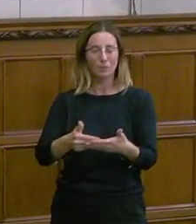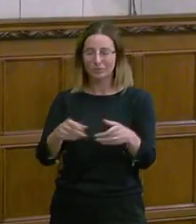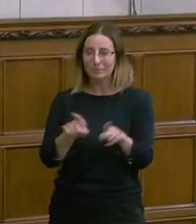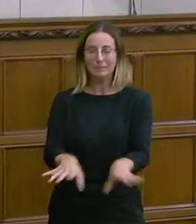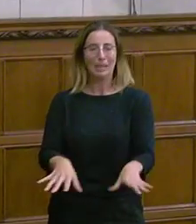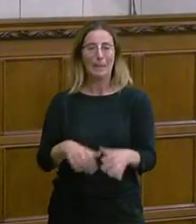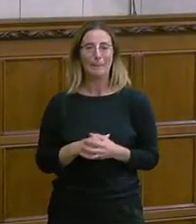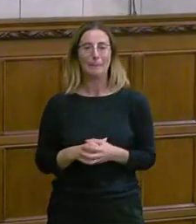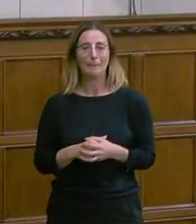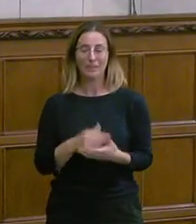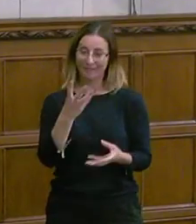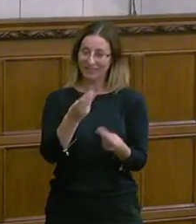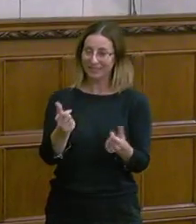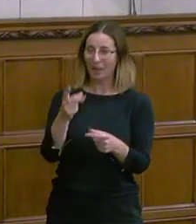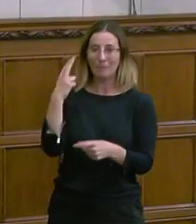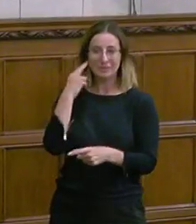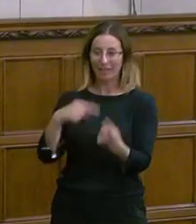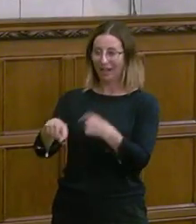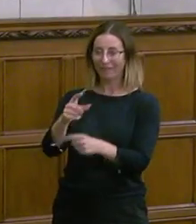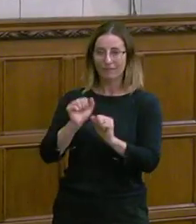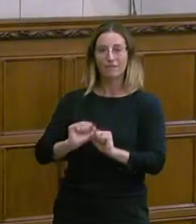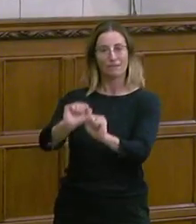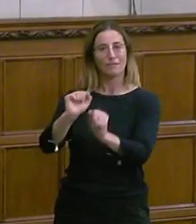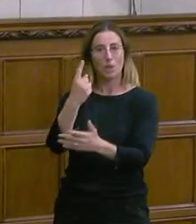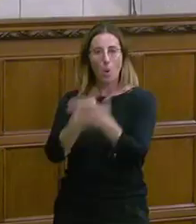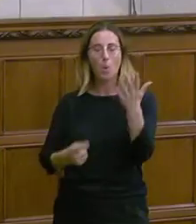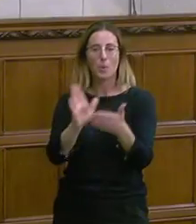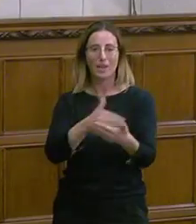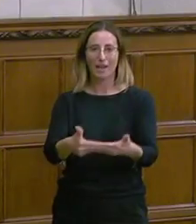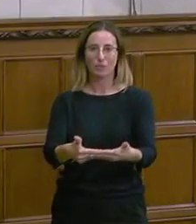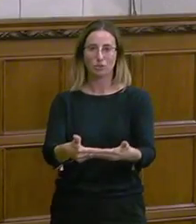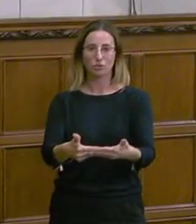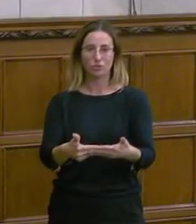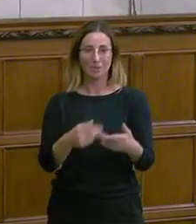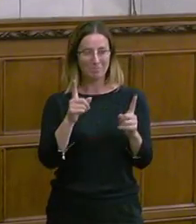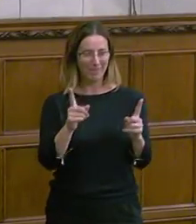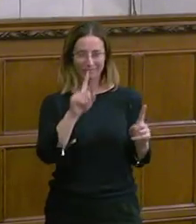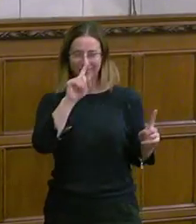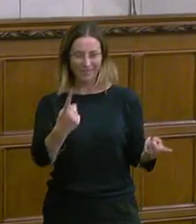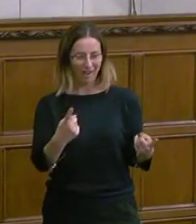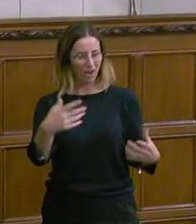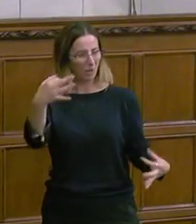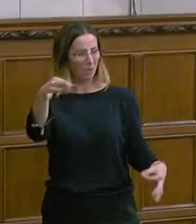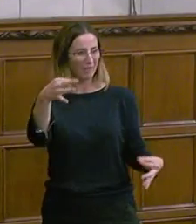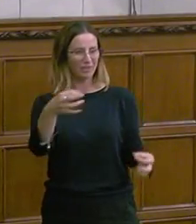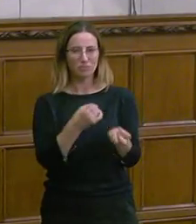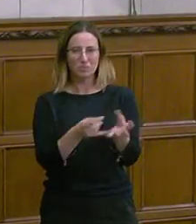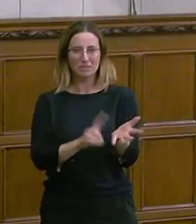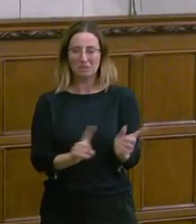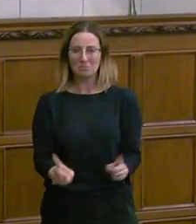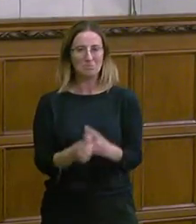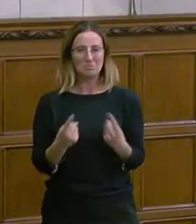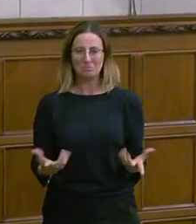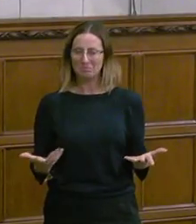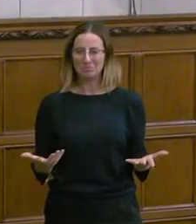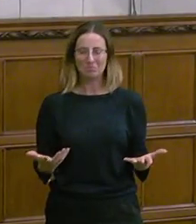In some cases, the only language that they have. And yet you can't get a formal qualification. You can't get an O-level. This